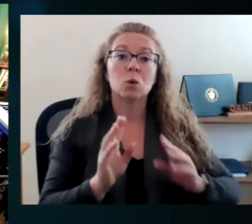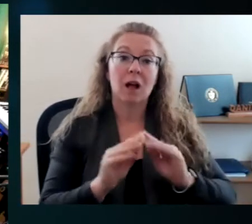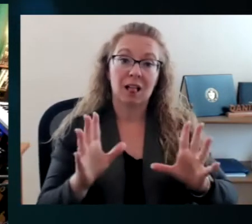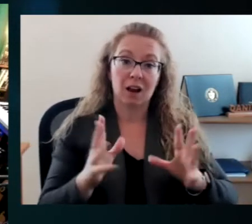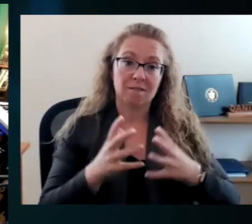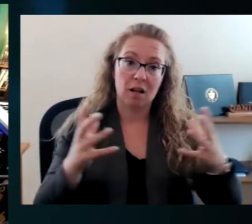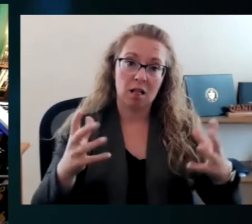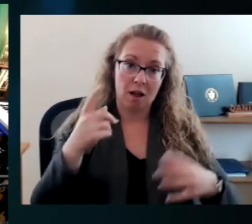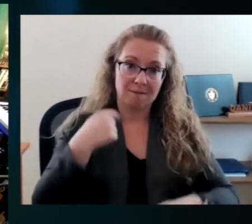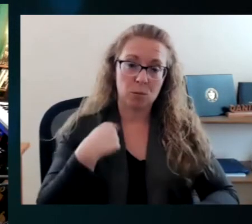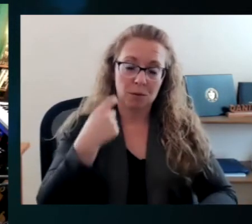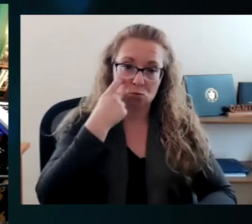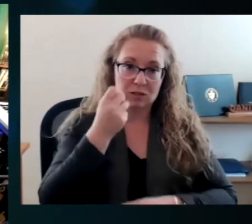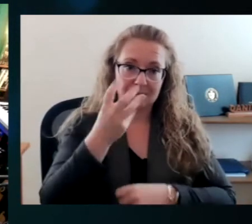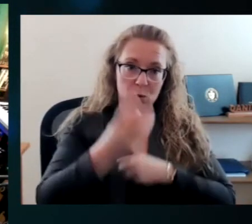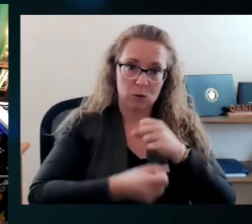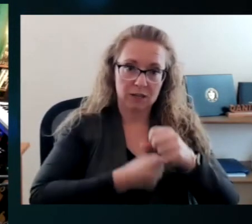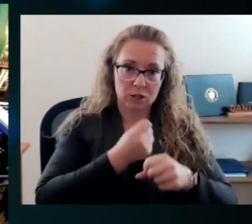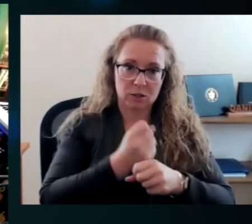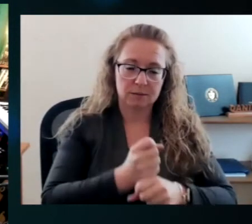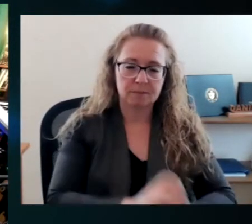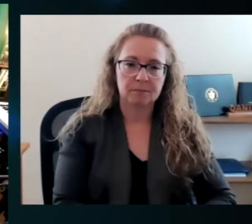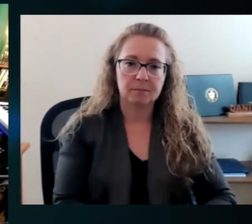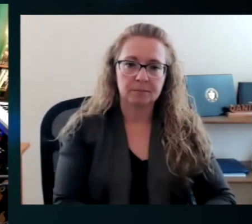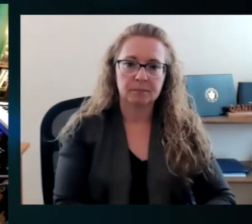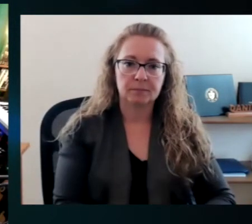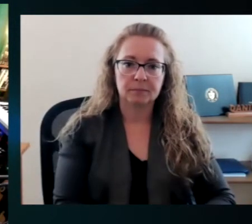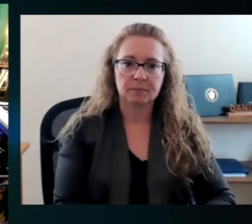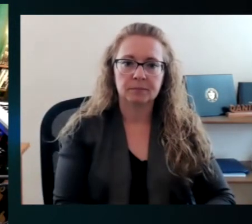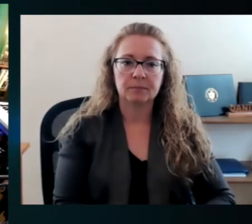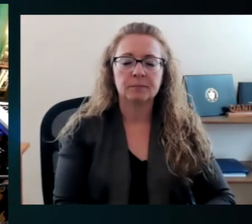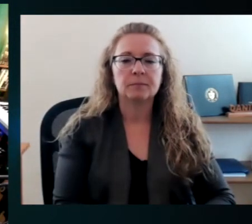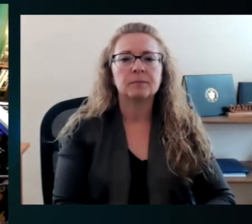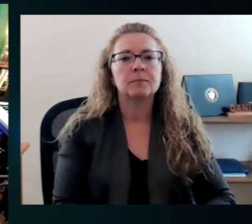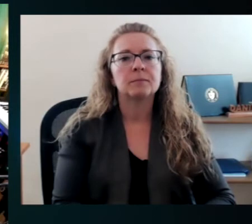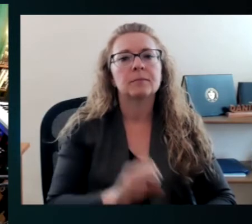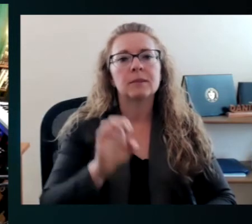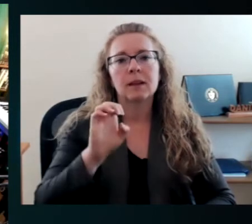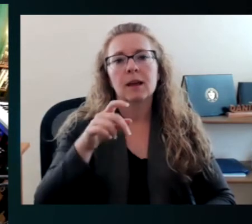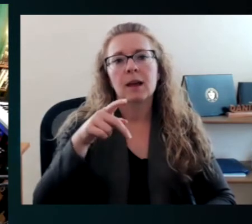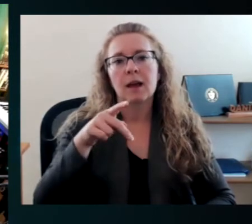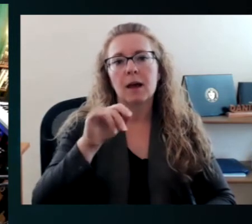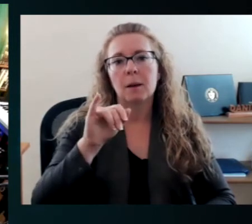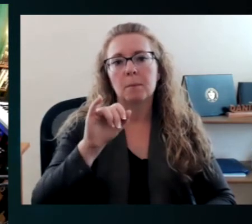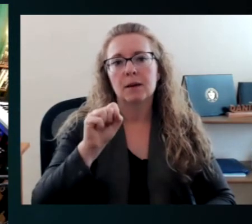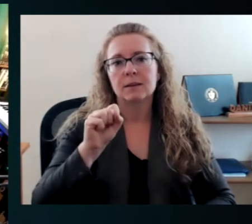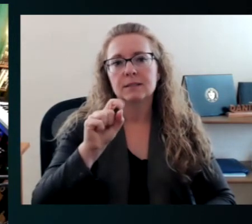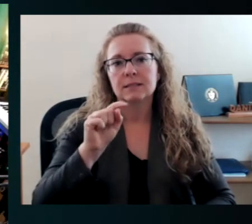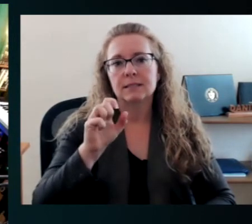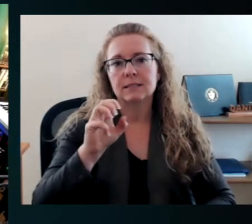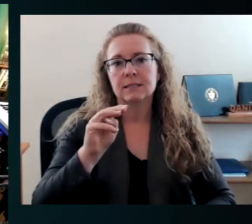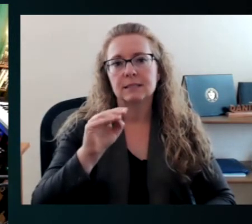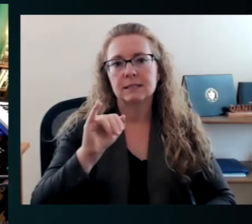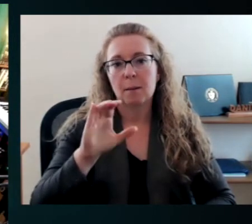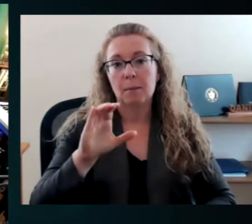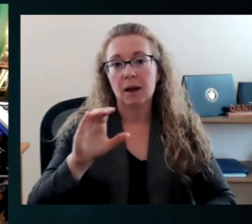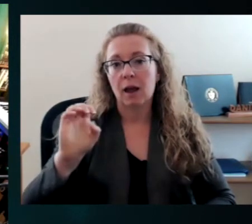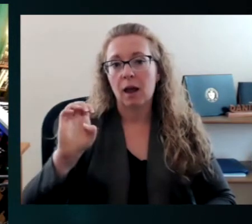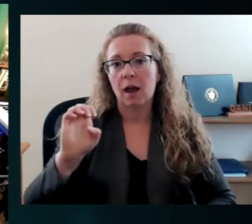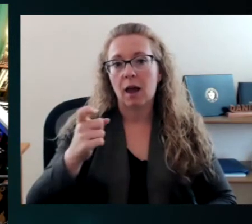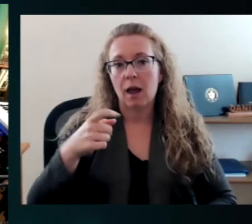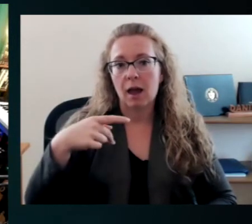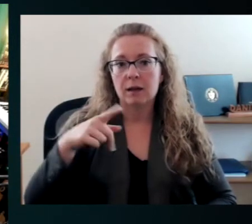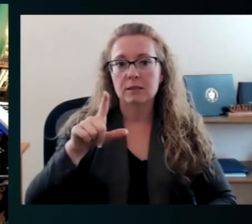years. And it's something that Kata introduced me to. It's the notion of epistemic exploitation. And rather